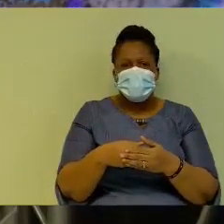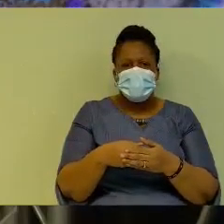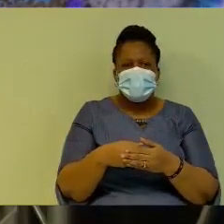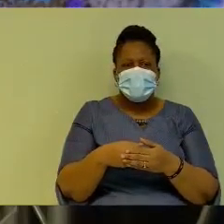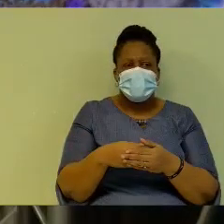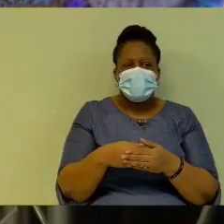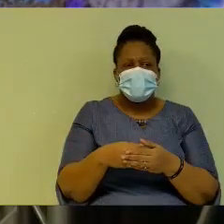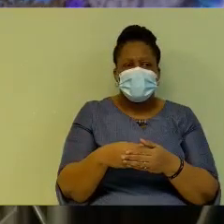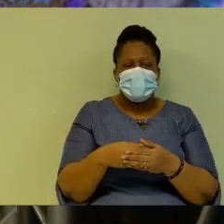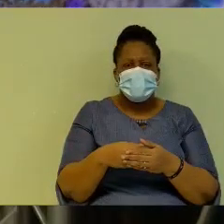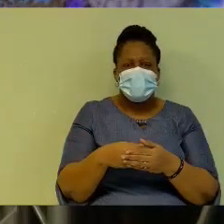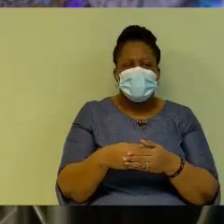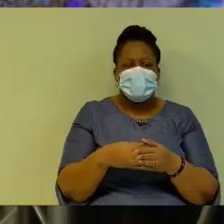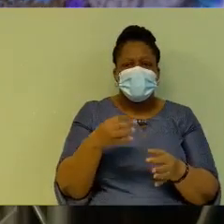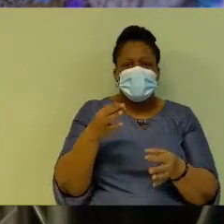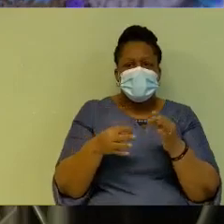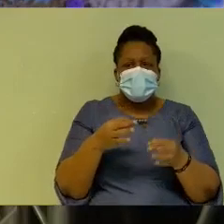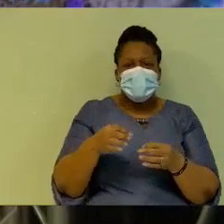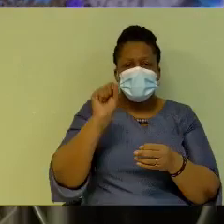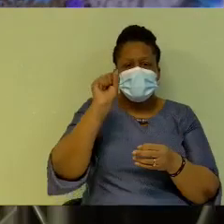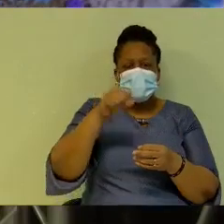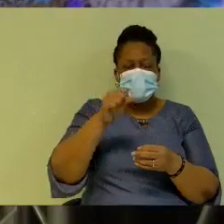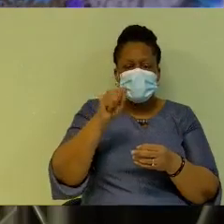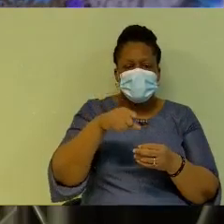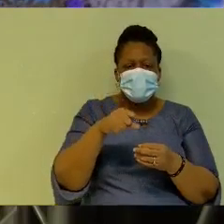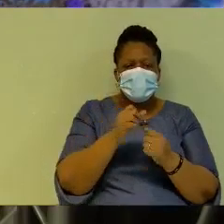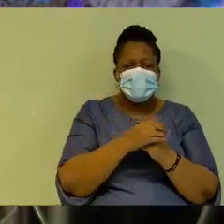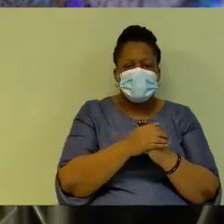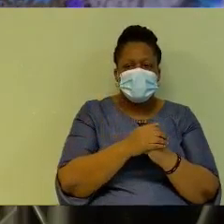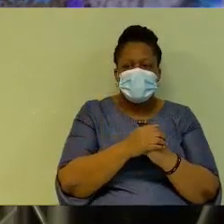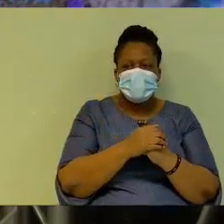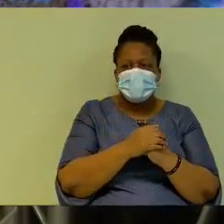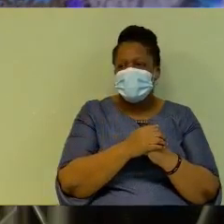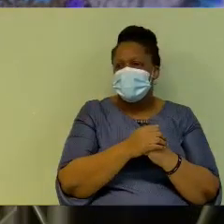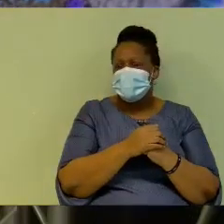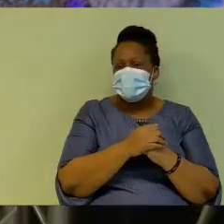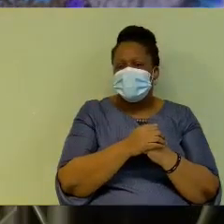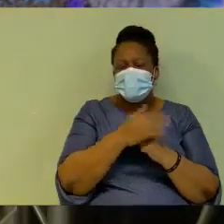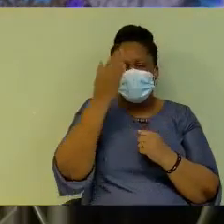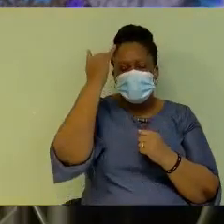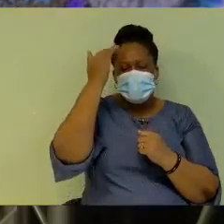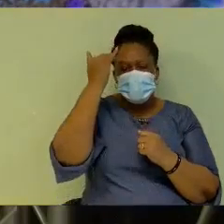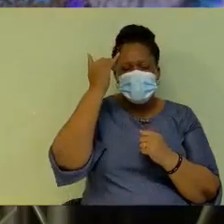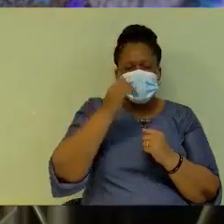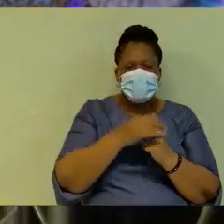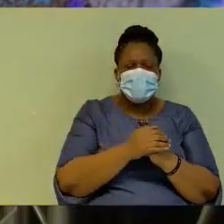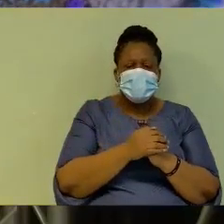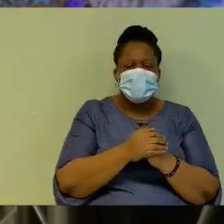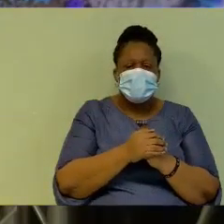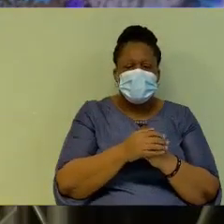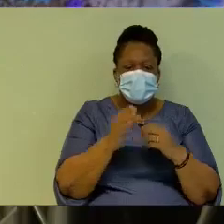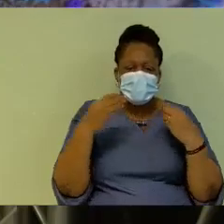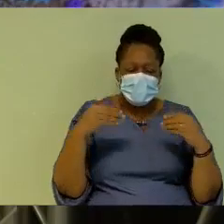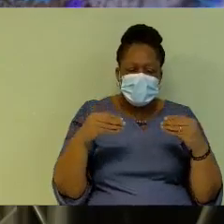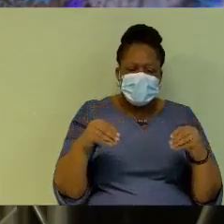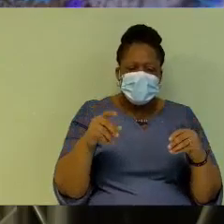that? Because establishments should be sanitizing hands and surfaces and cleaning other